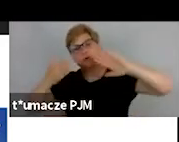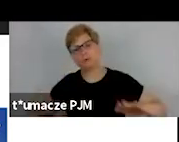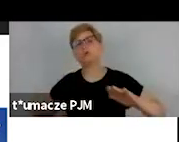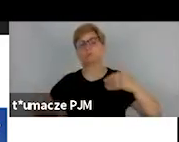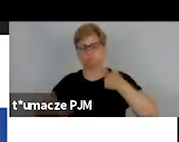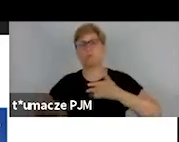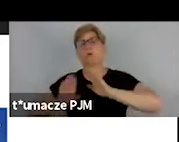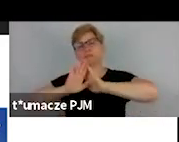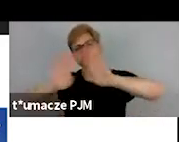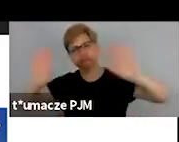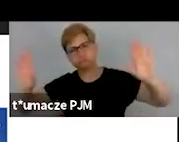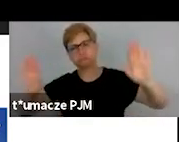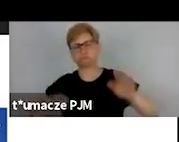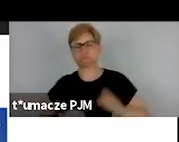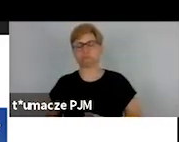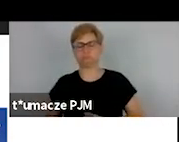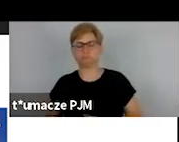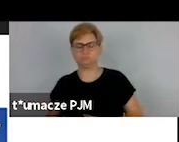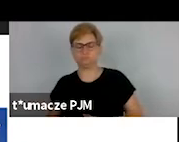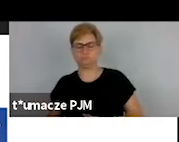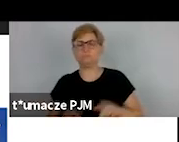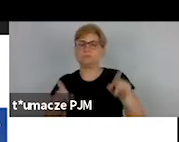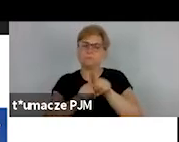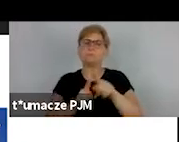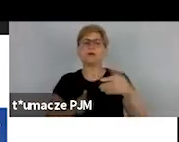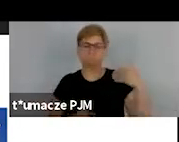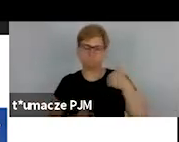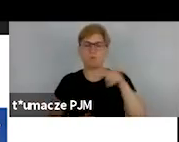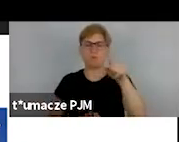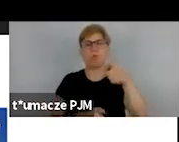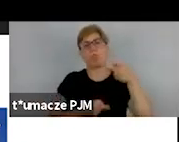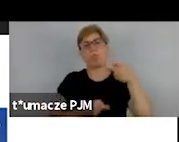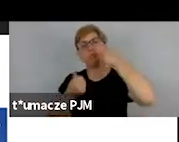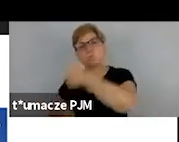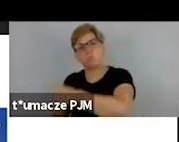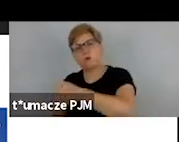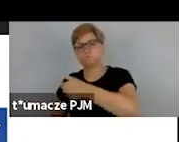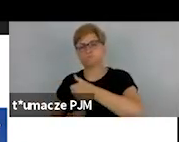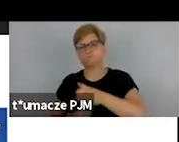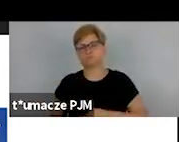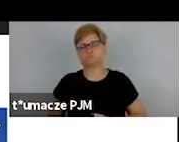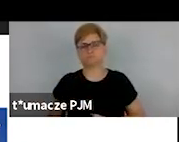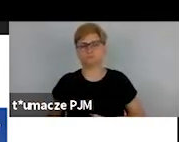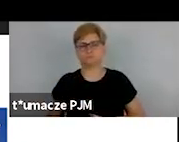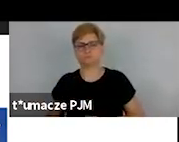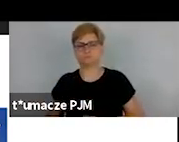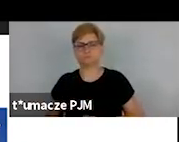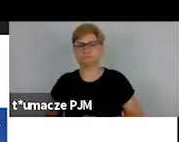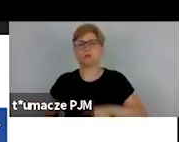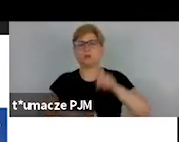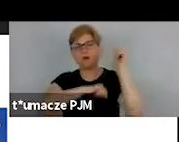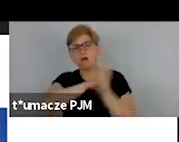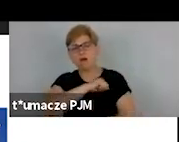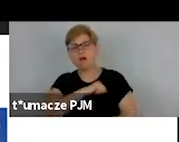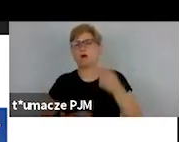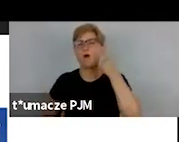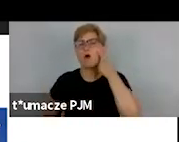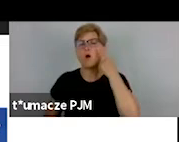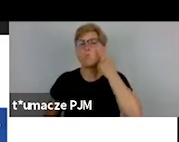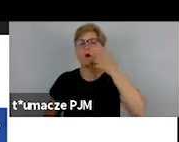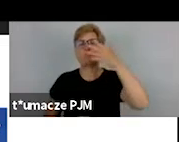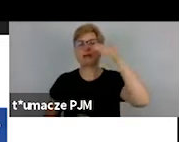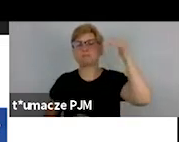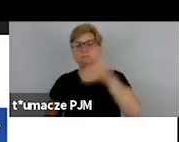is about $5,000 at this point, to a battered women's shelter. And he refused to do that. So we sent the sheriffs,